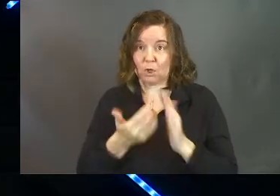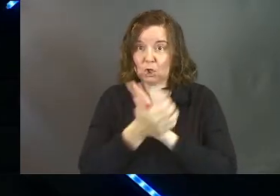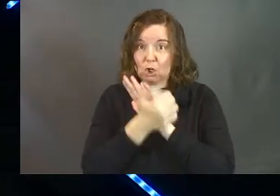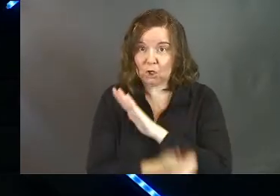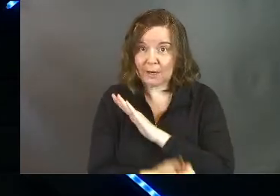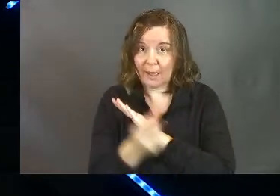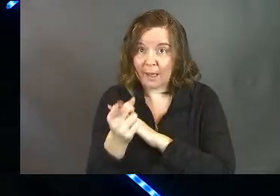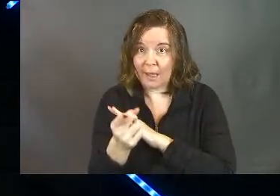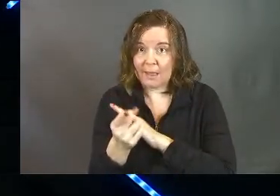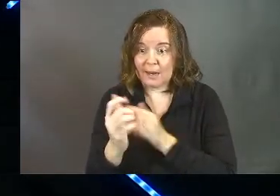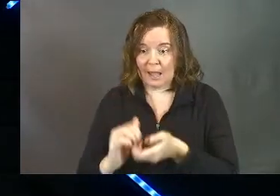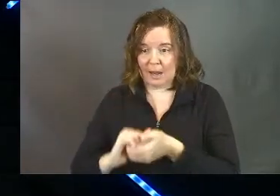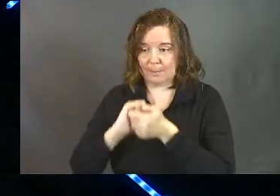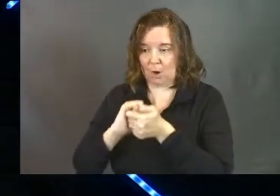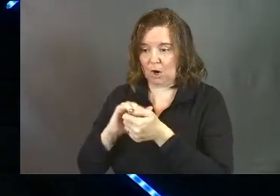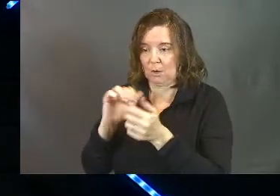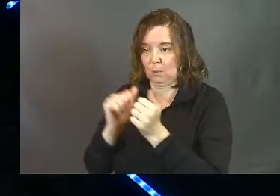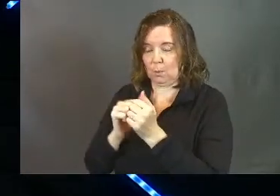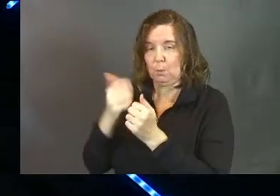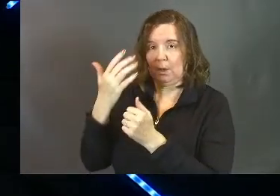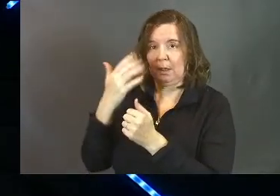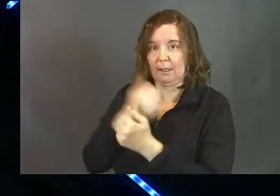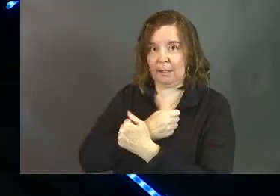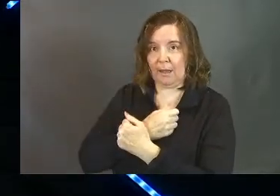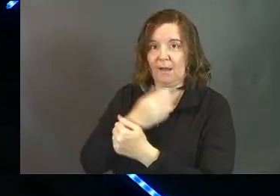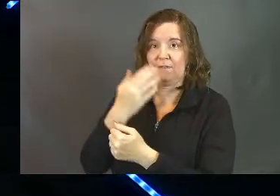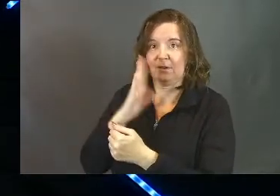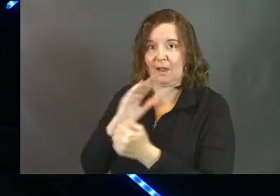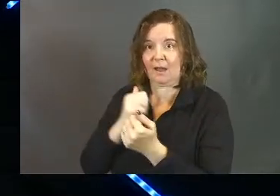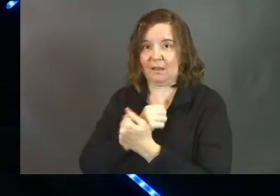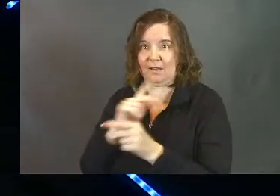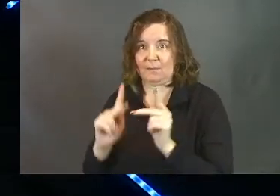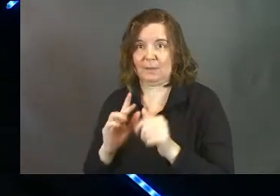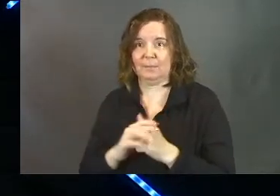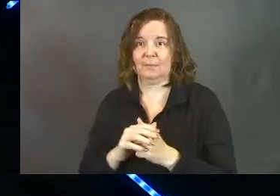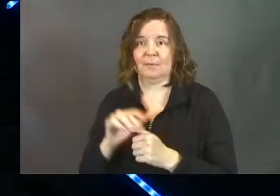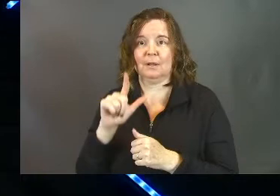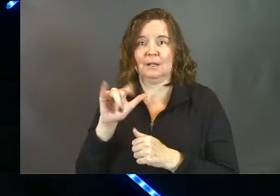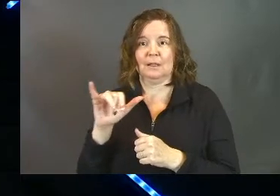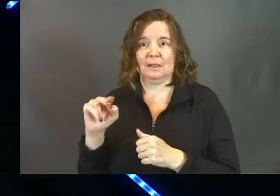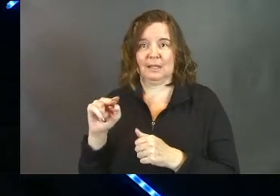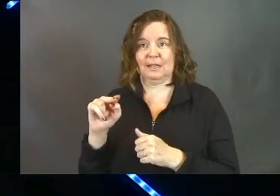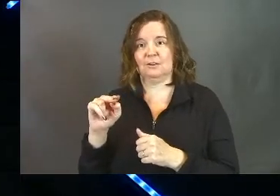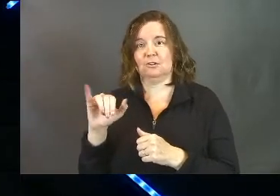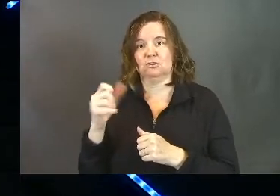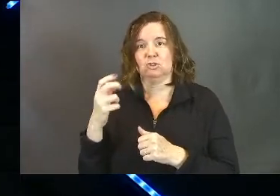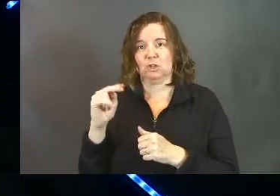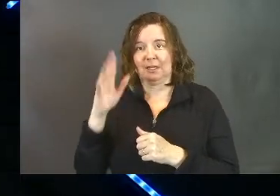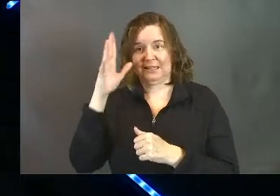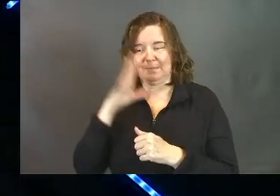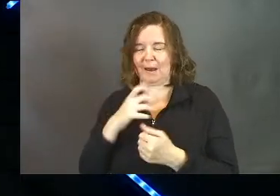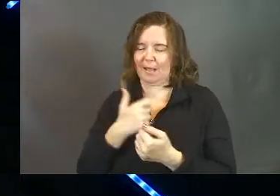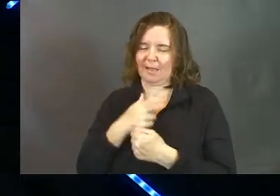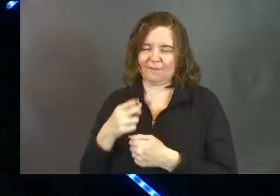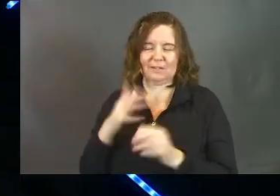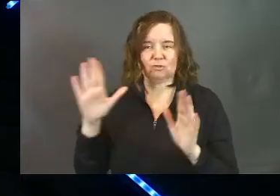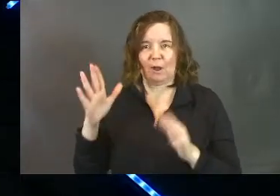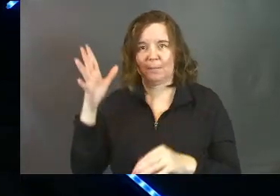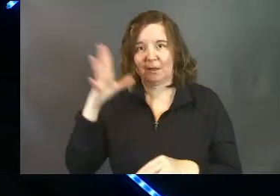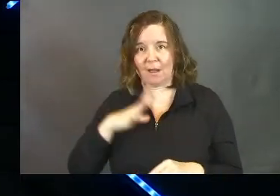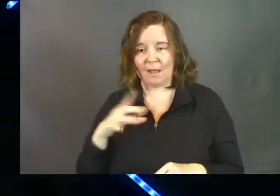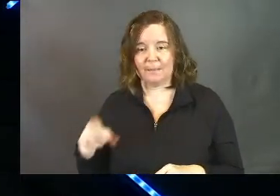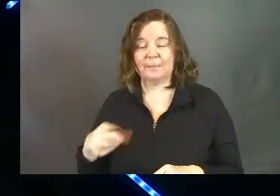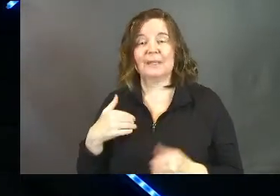at and partner love God, love people with that. Lynn Johnson sitting right here. This is Lynn. He's the man, okay? Love Lynn Johnson. He's an incredible